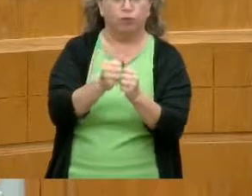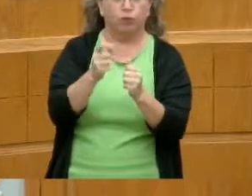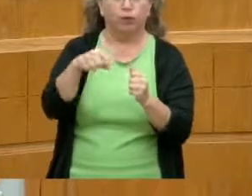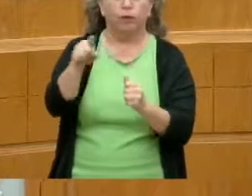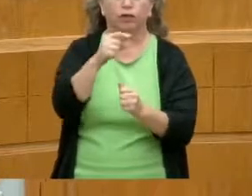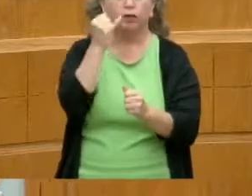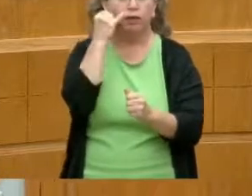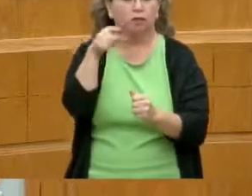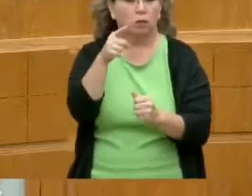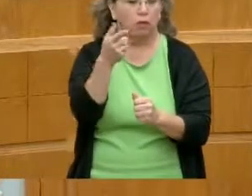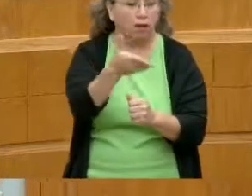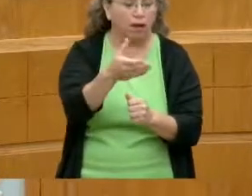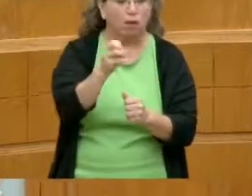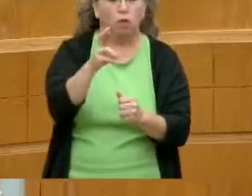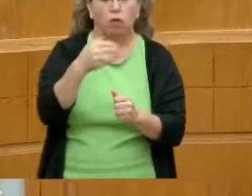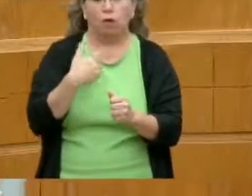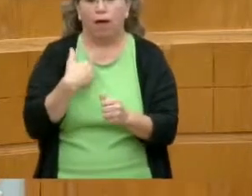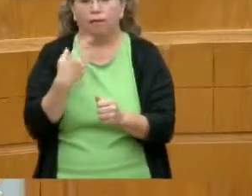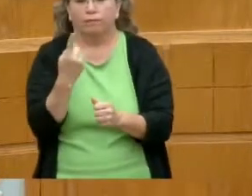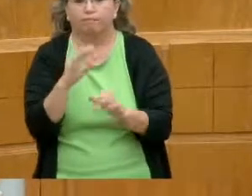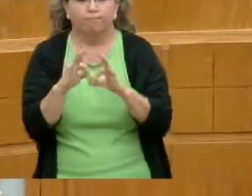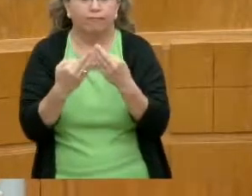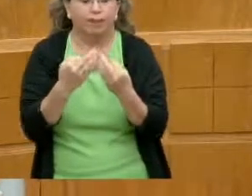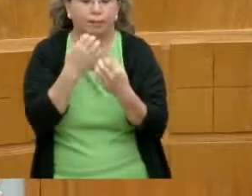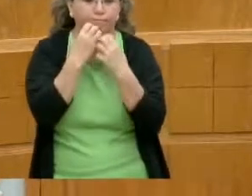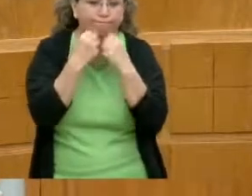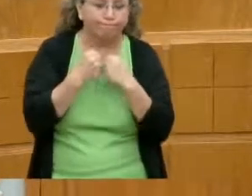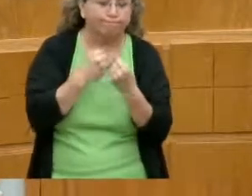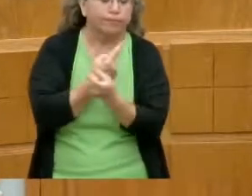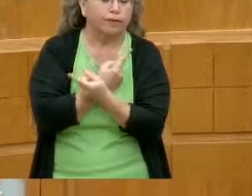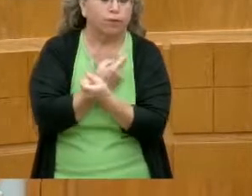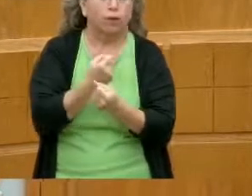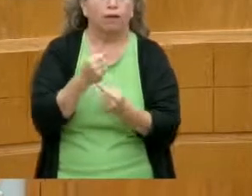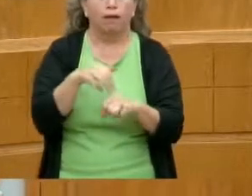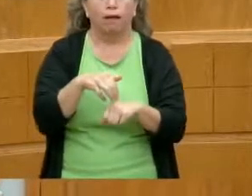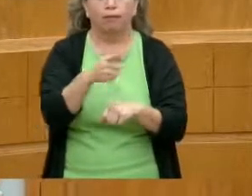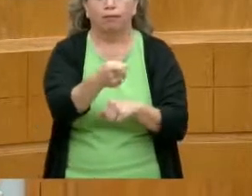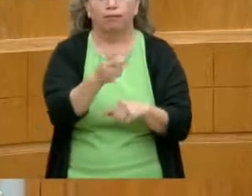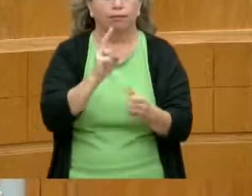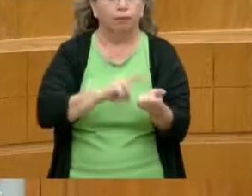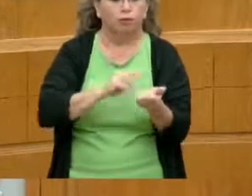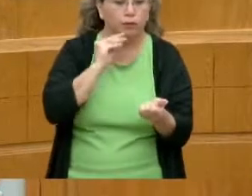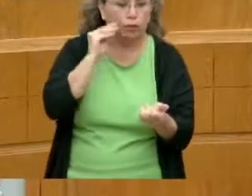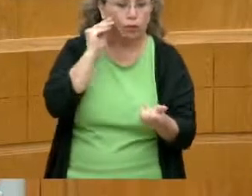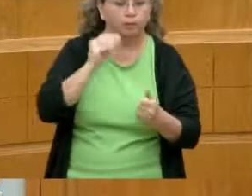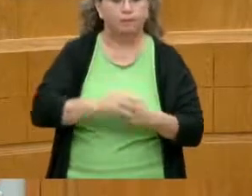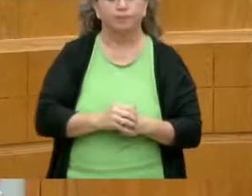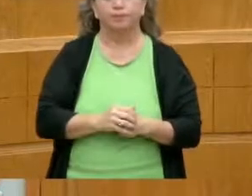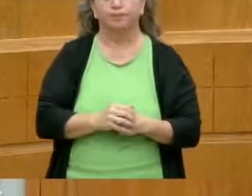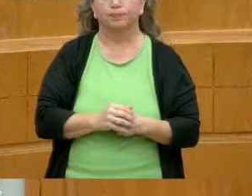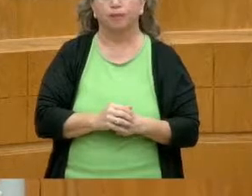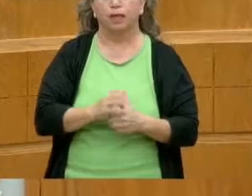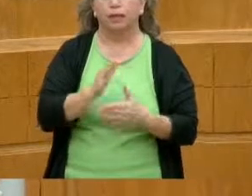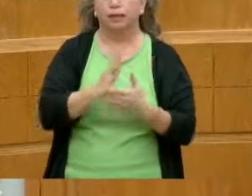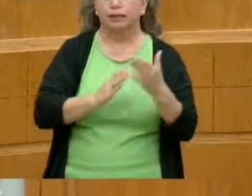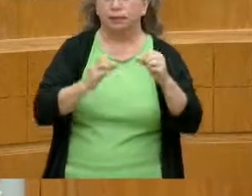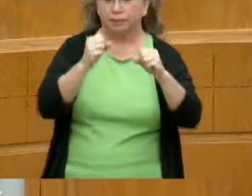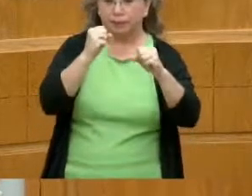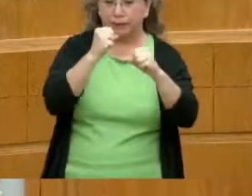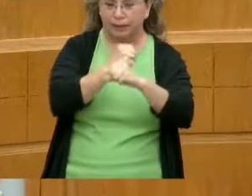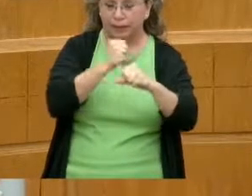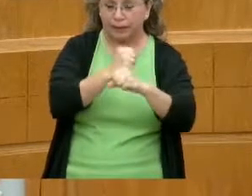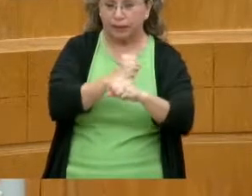you're there or if you have a loved one at a senior center, at a nursing home. And so some of the statistics, some